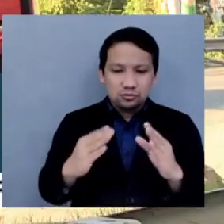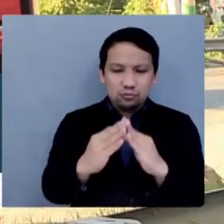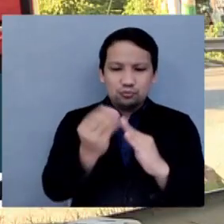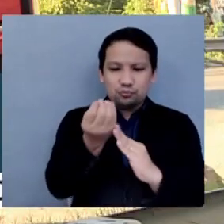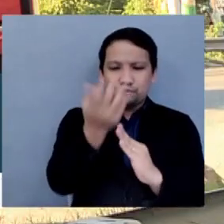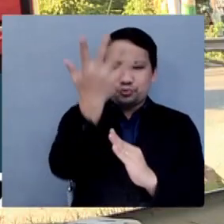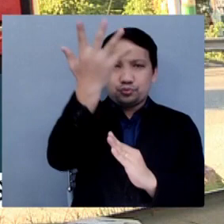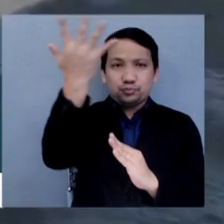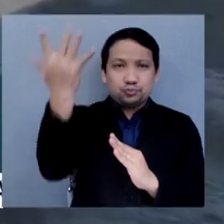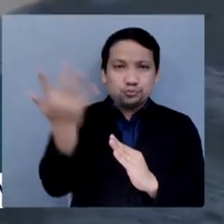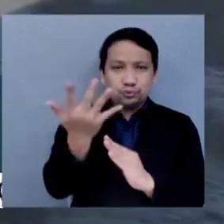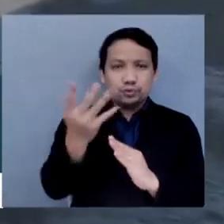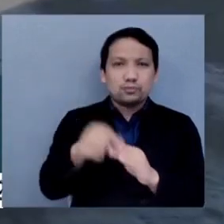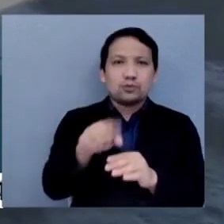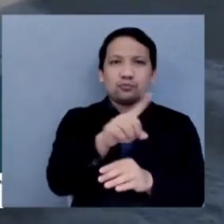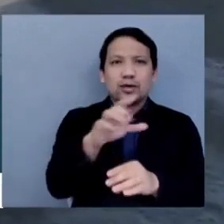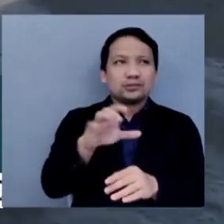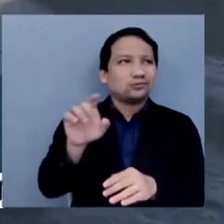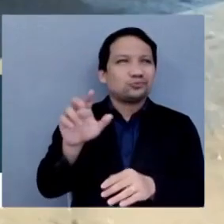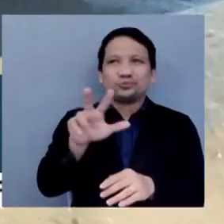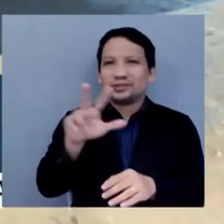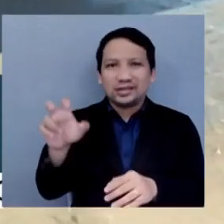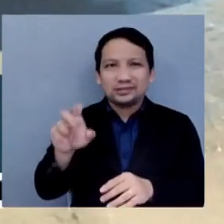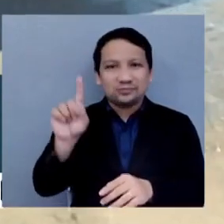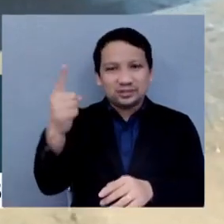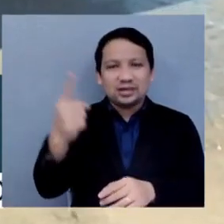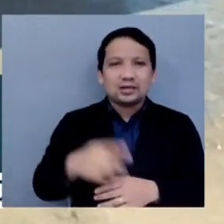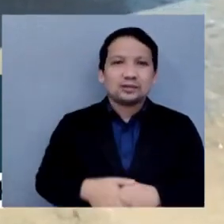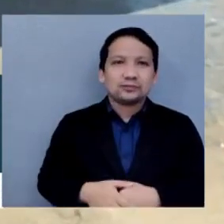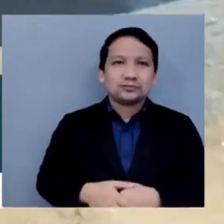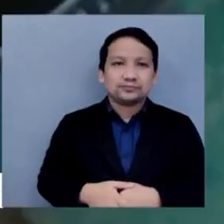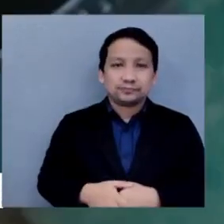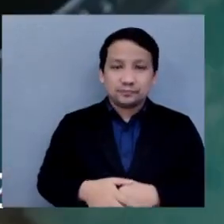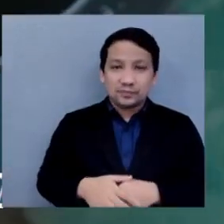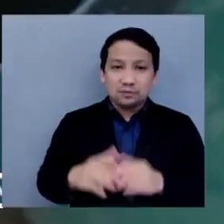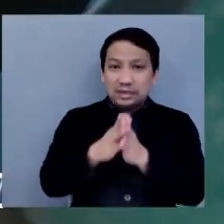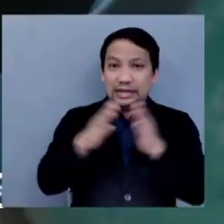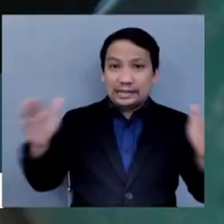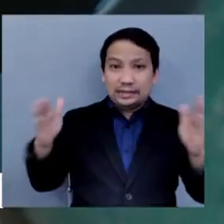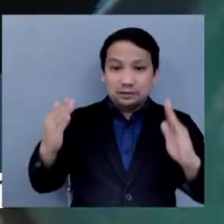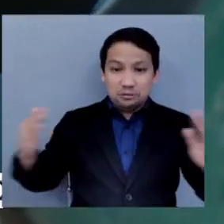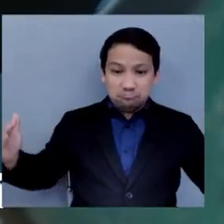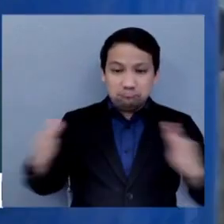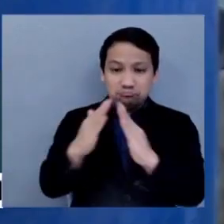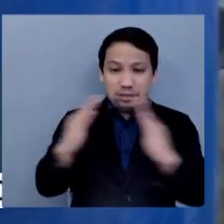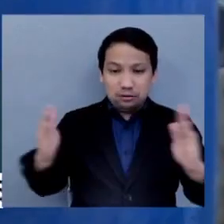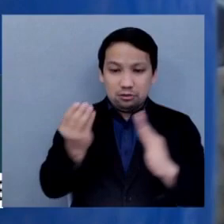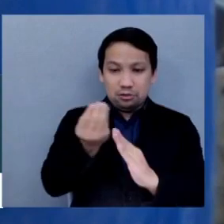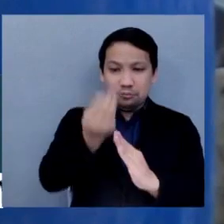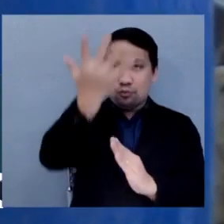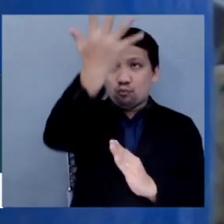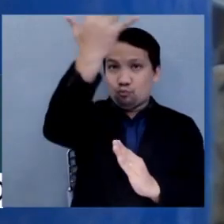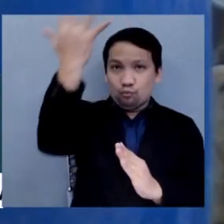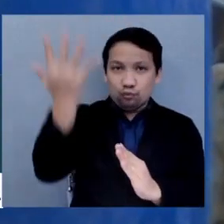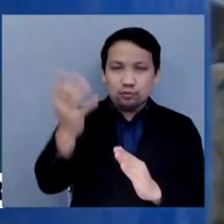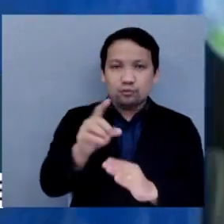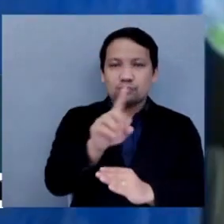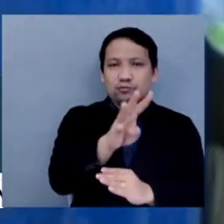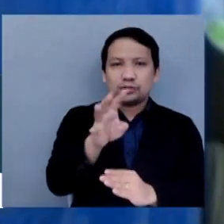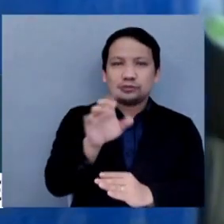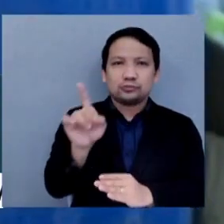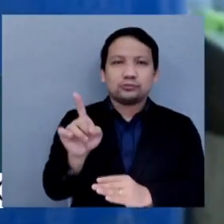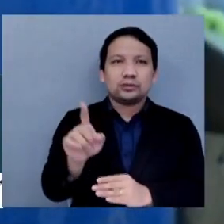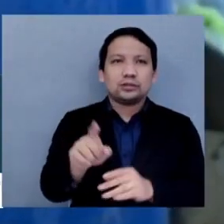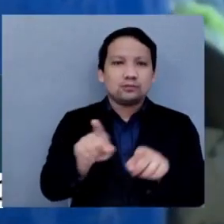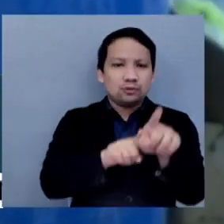100 pesos to 300 pesos per piece. The jumbo fountain costs 400 to 800 pesos per piece. While the aerial